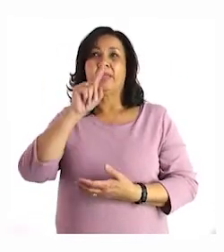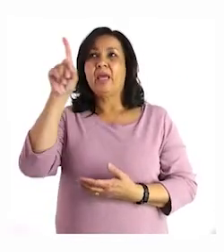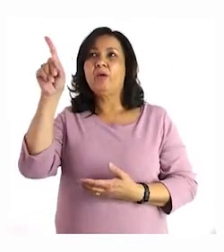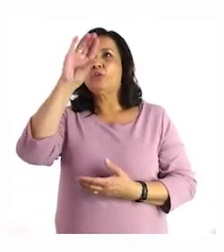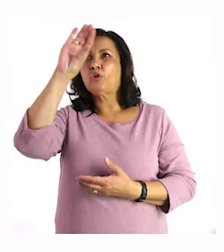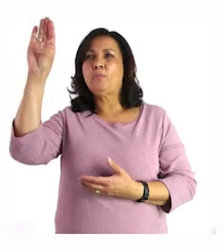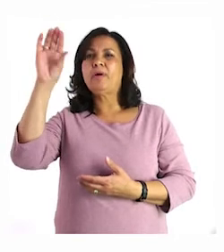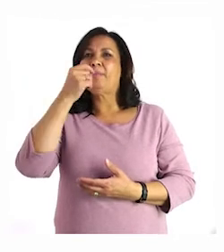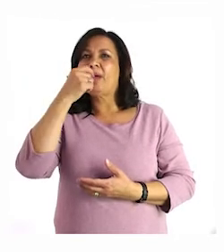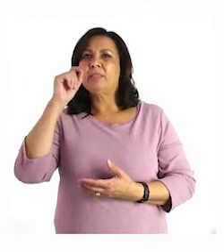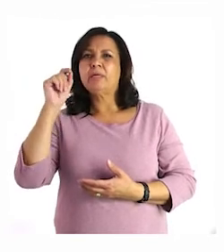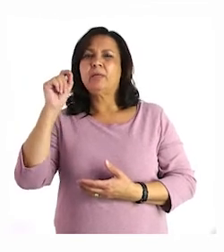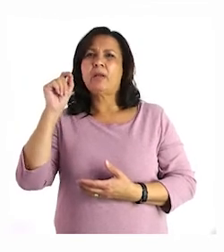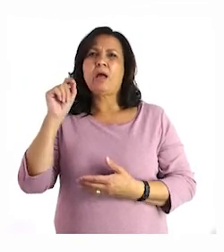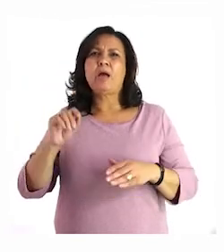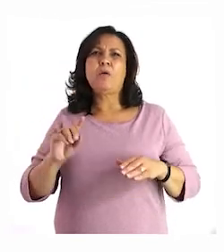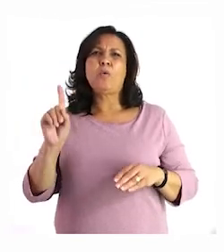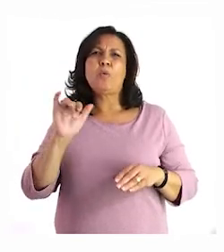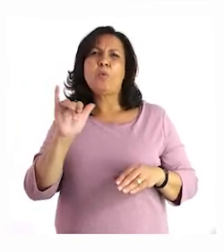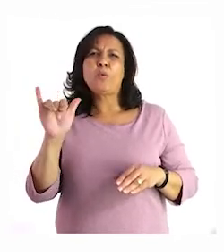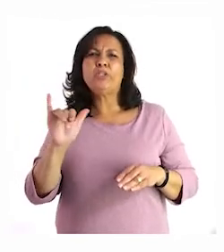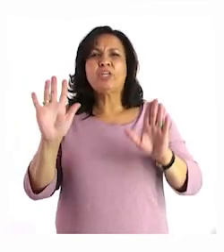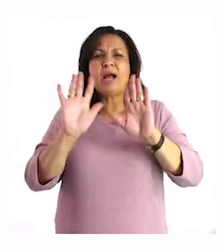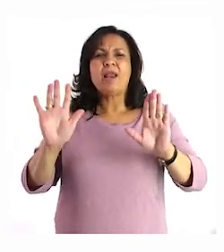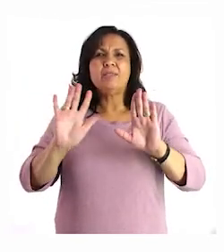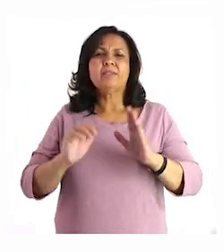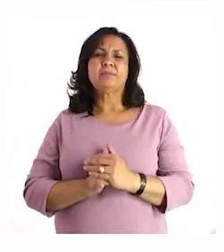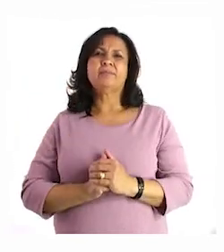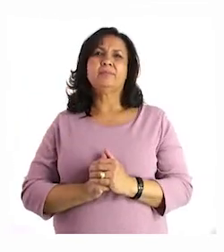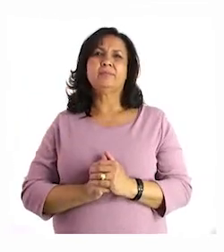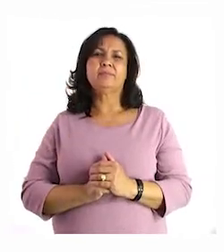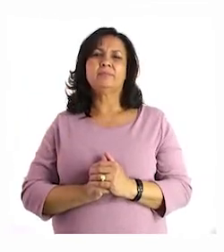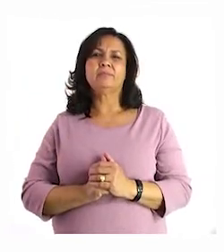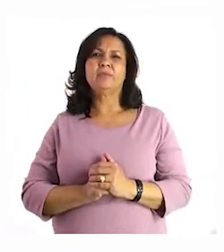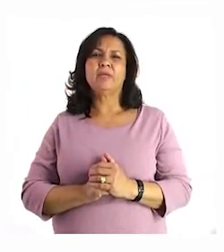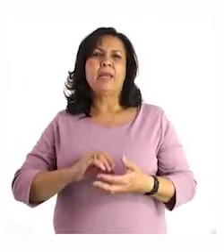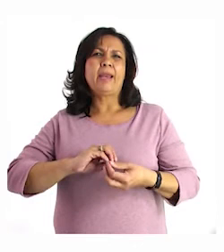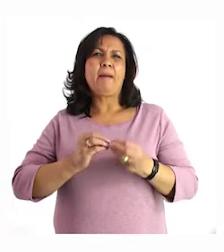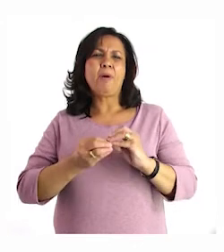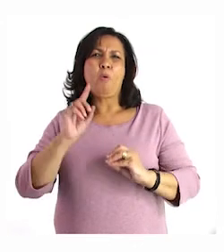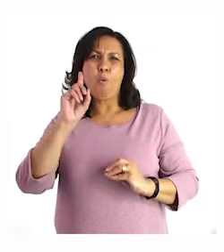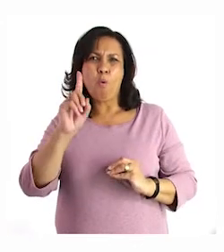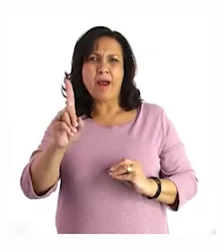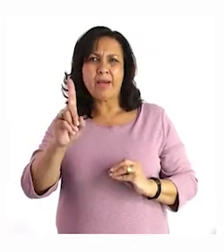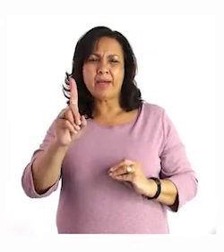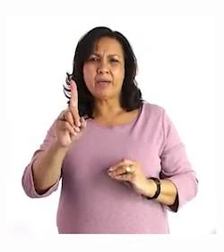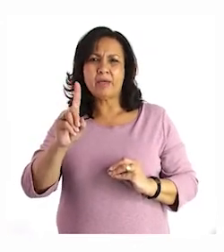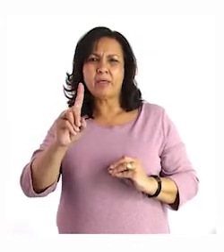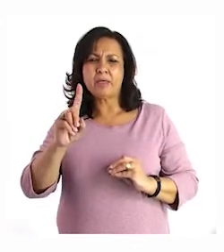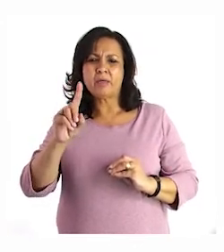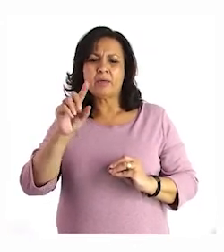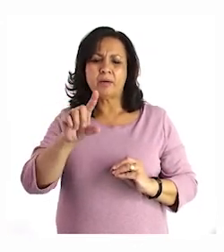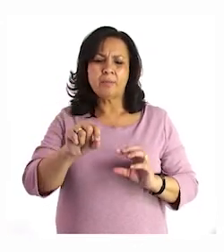they say which colors we may color the picture. For all the number 1s, we find all the fishes with